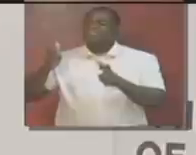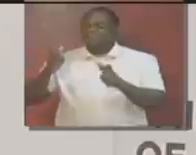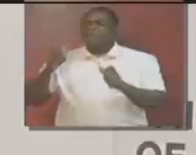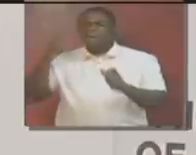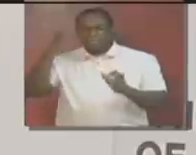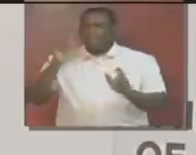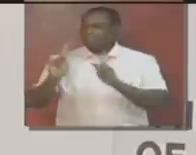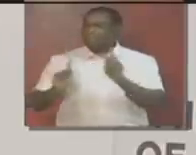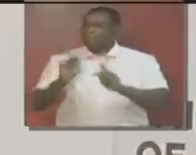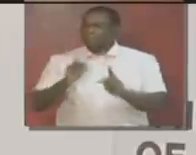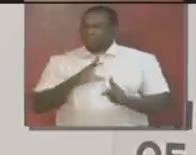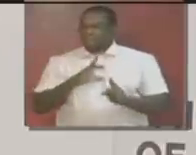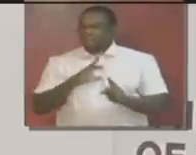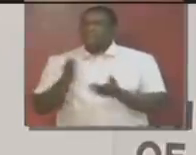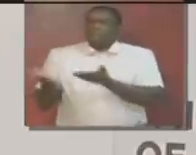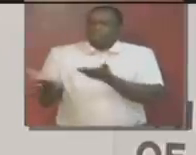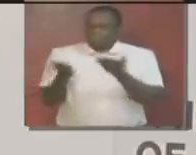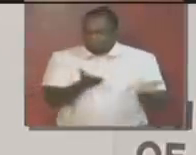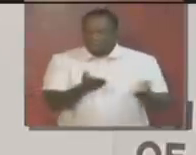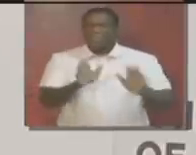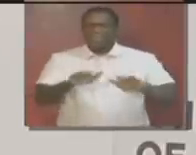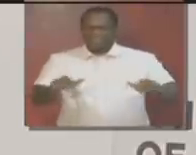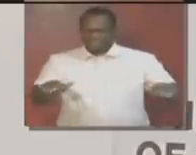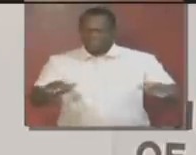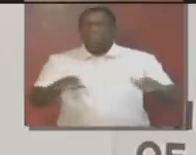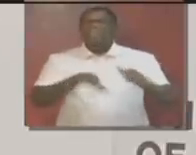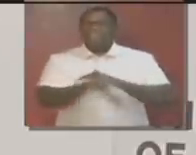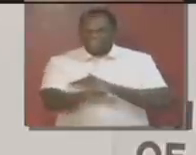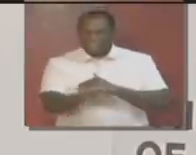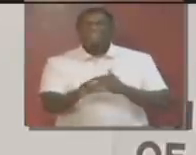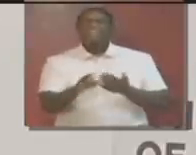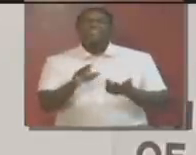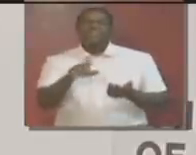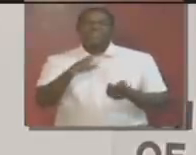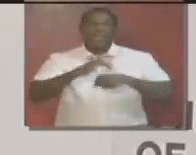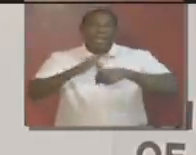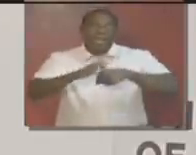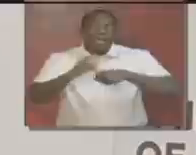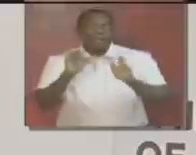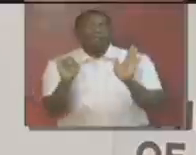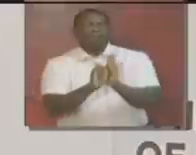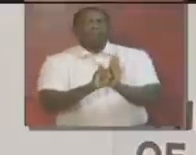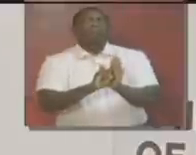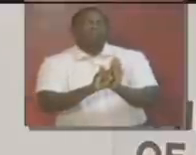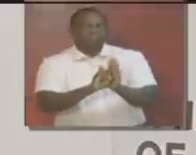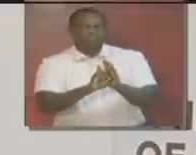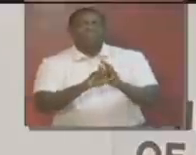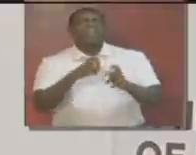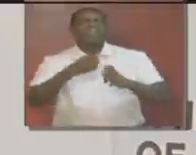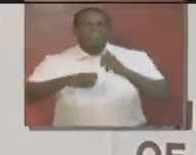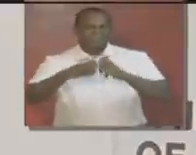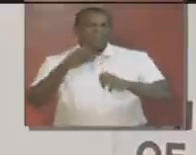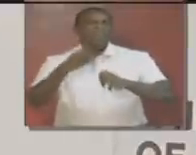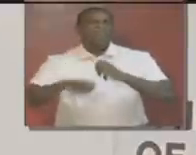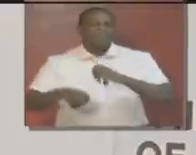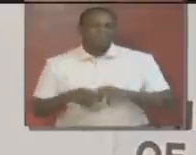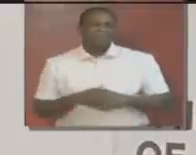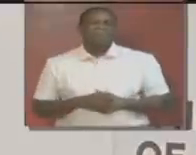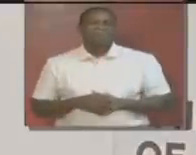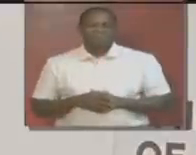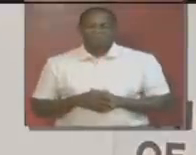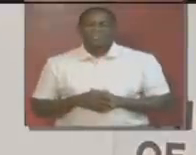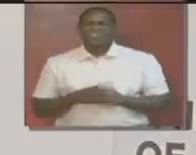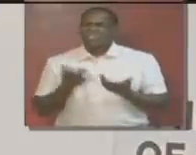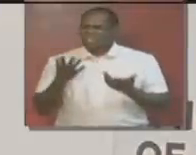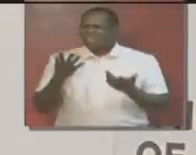bringing their children in. I think we've been doing a great job in terms of picking up earlier. But I think it's only temporary. By the end of